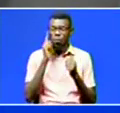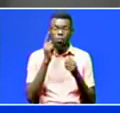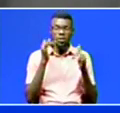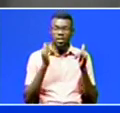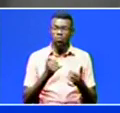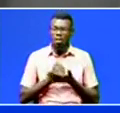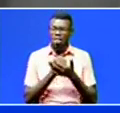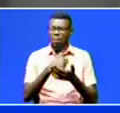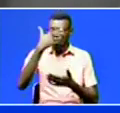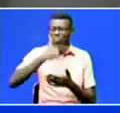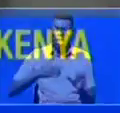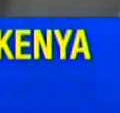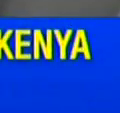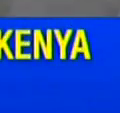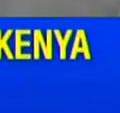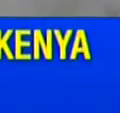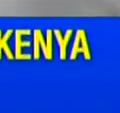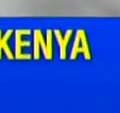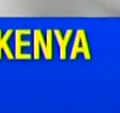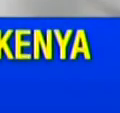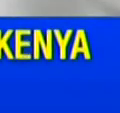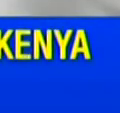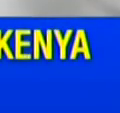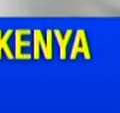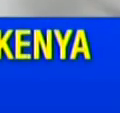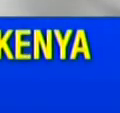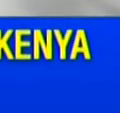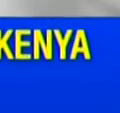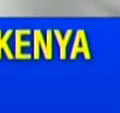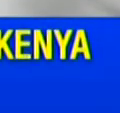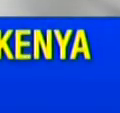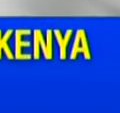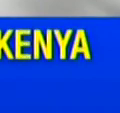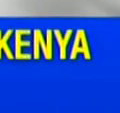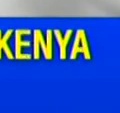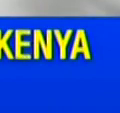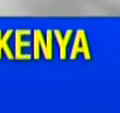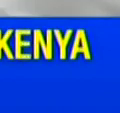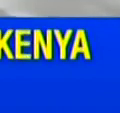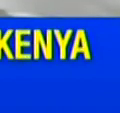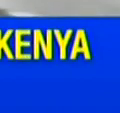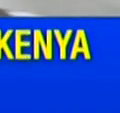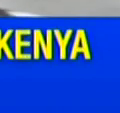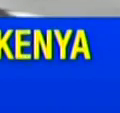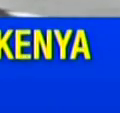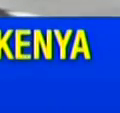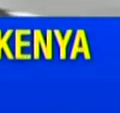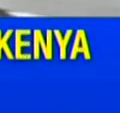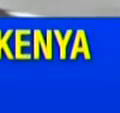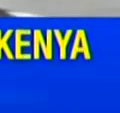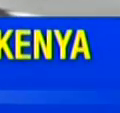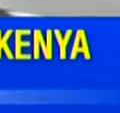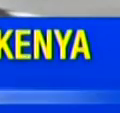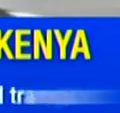going blind or to restore sight to those already blind. Only 400 Kenyans have received